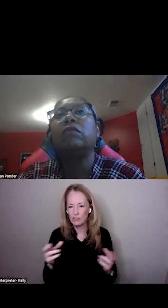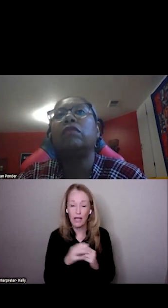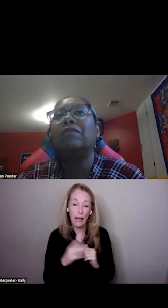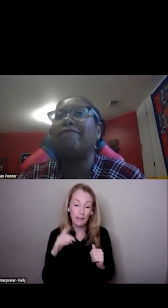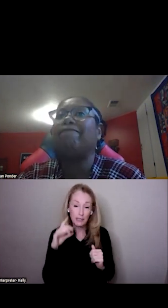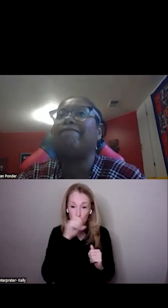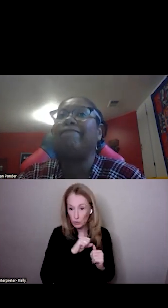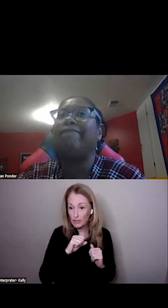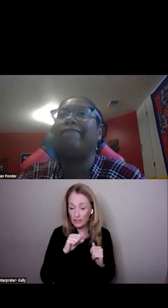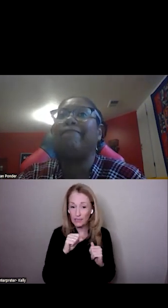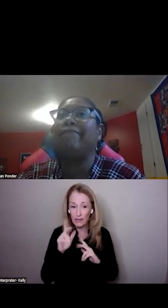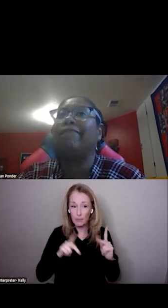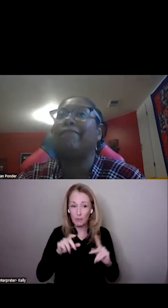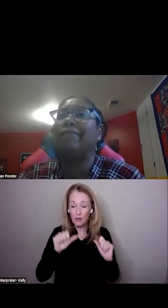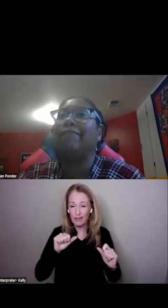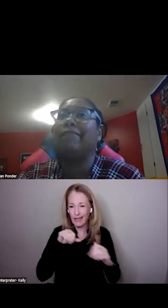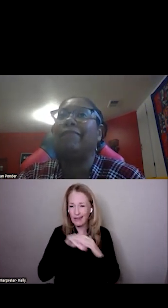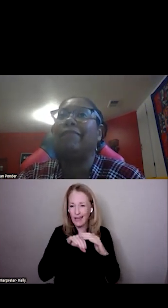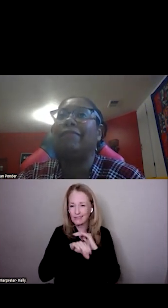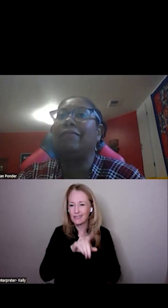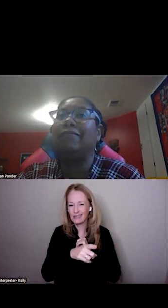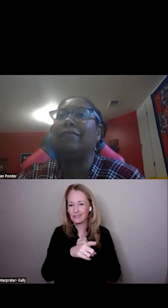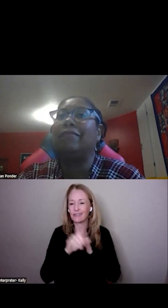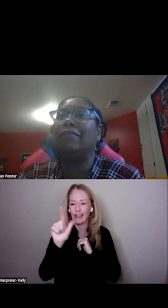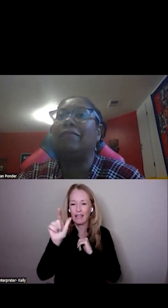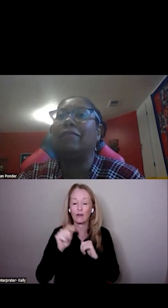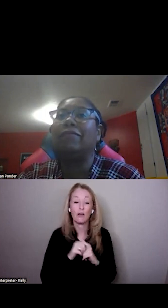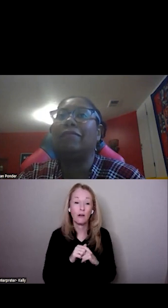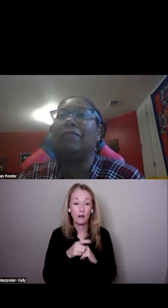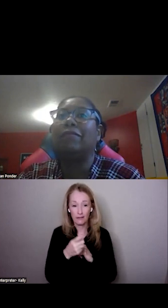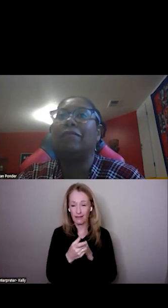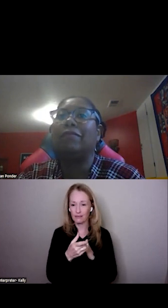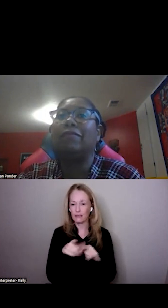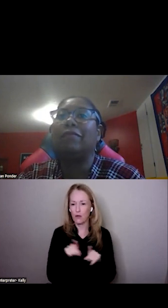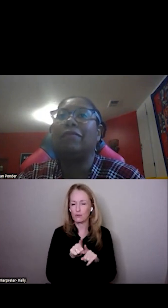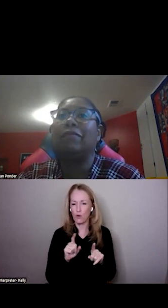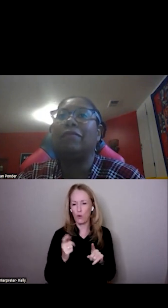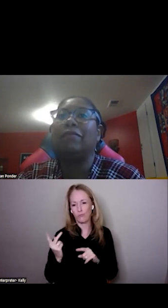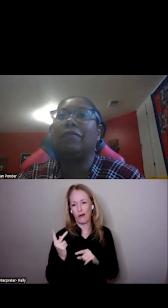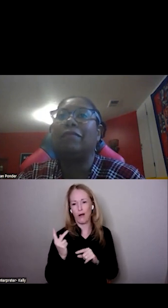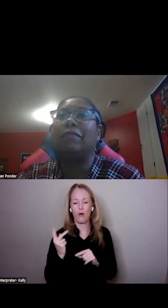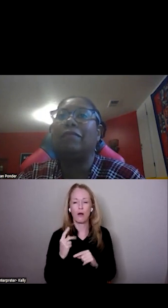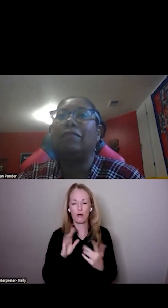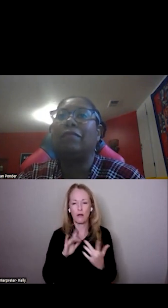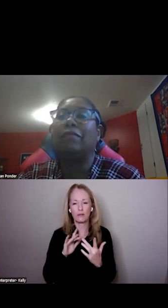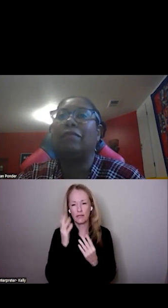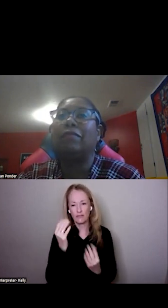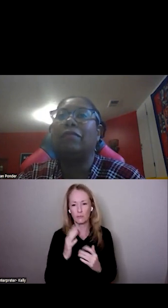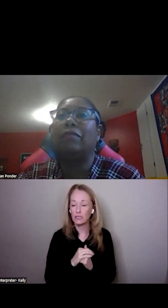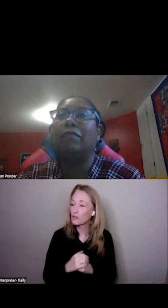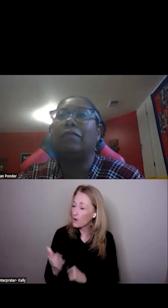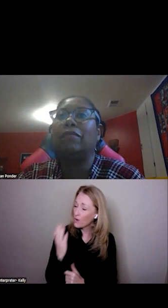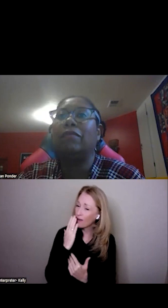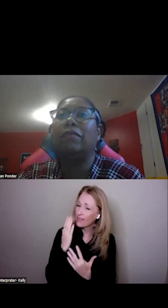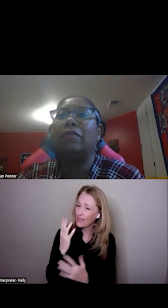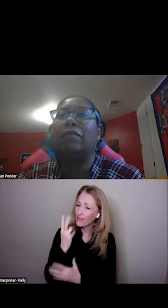get these later on, and then our contact information. Yes. And listen, thank you to both of you